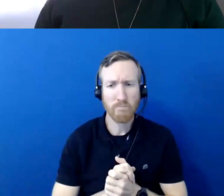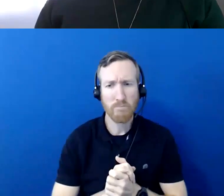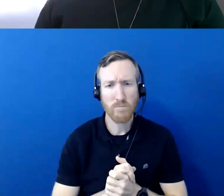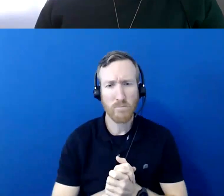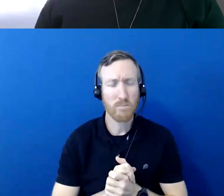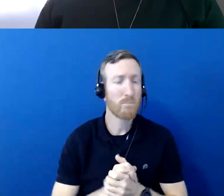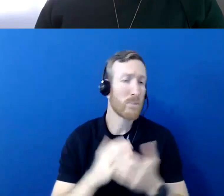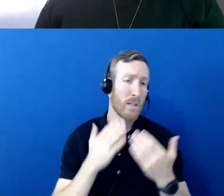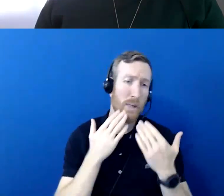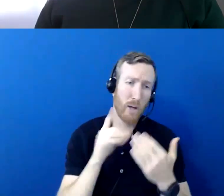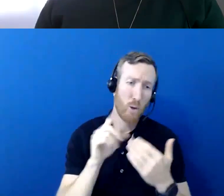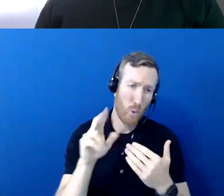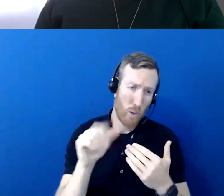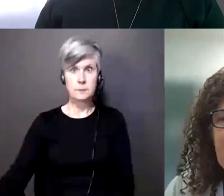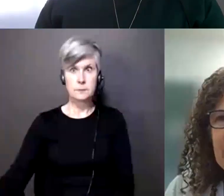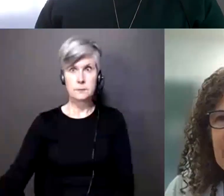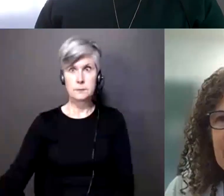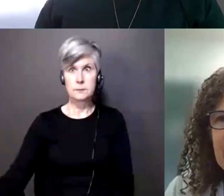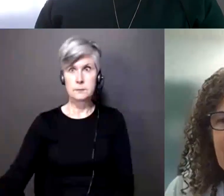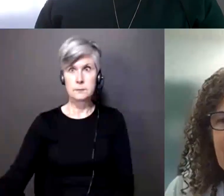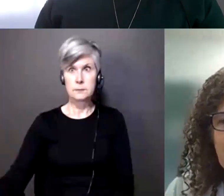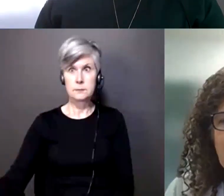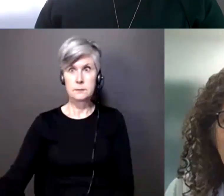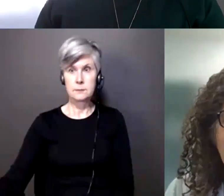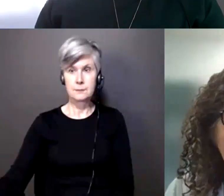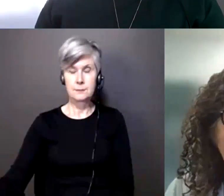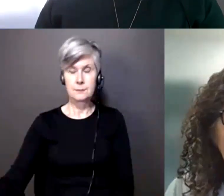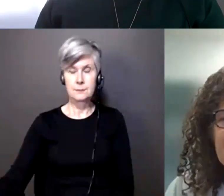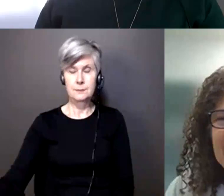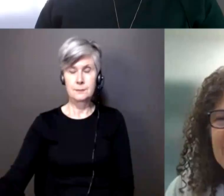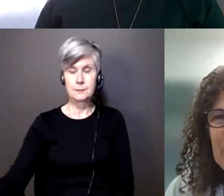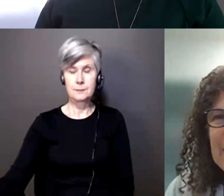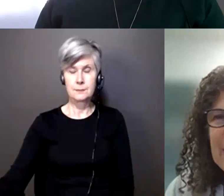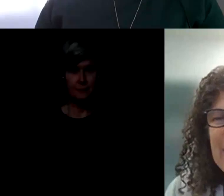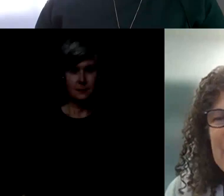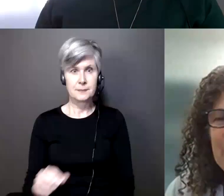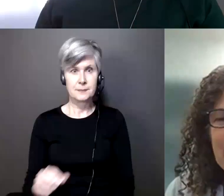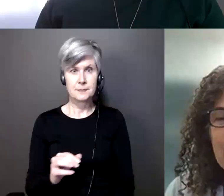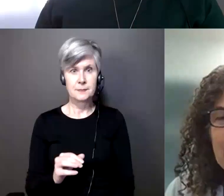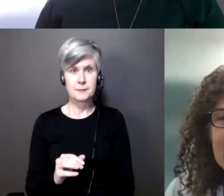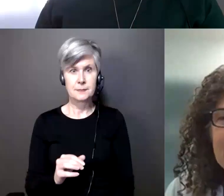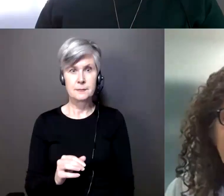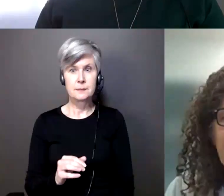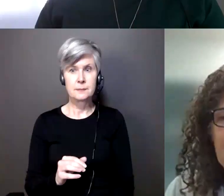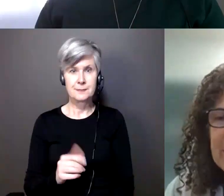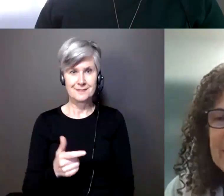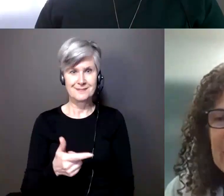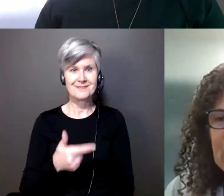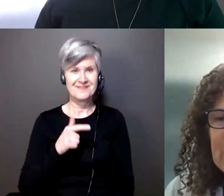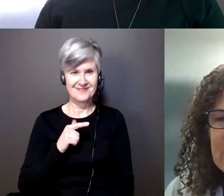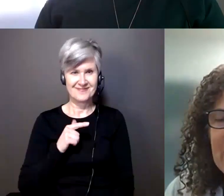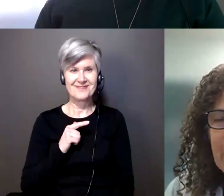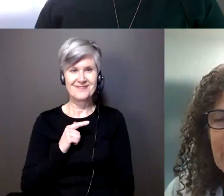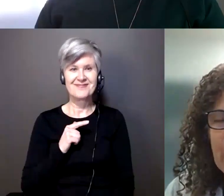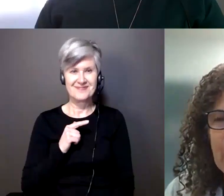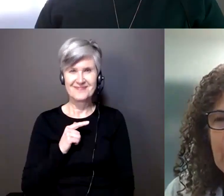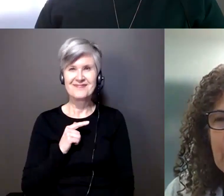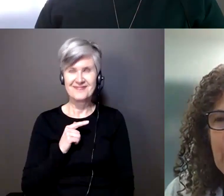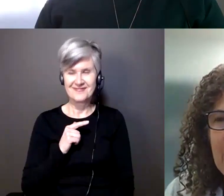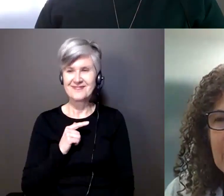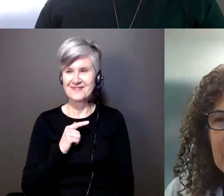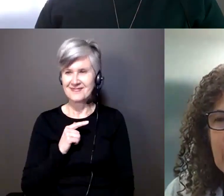Thanks, Luna. And I see that it's 1:59 and it's Mhm. time to transition. This has been really, really good discussion, and I